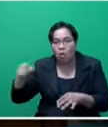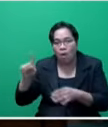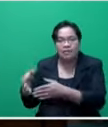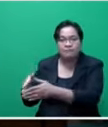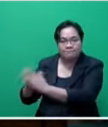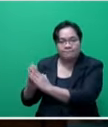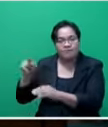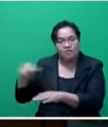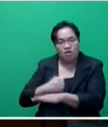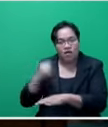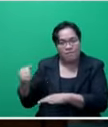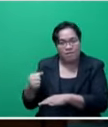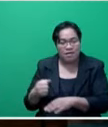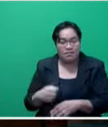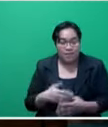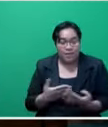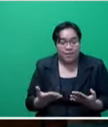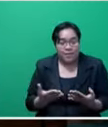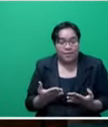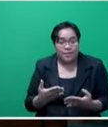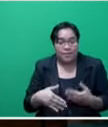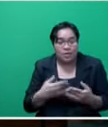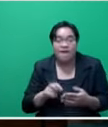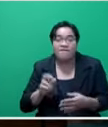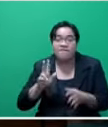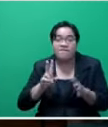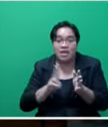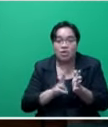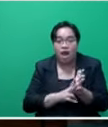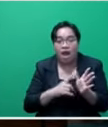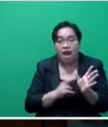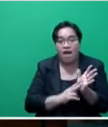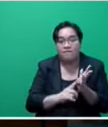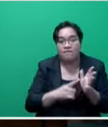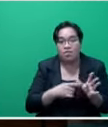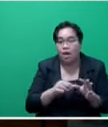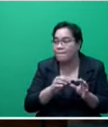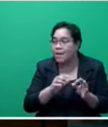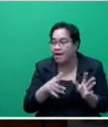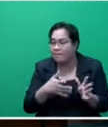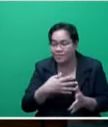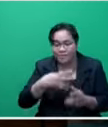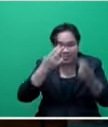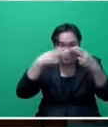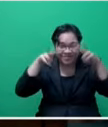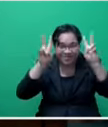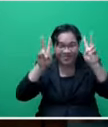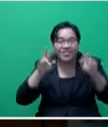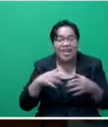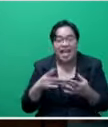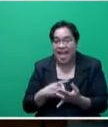Initial works commenced for the construction of a station in Bonwambalau. There have also been discussions to consider one for the Asas